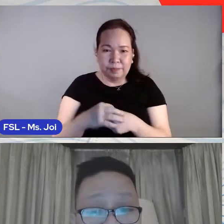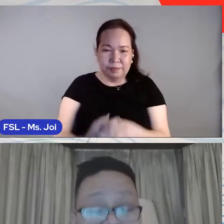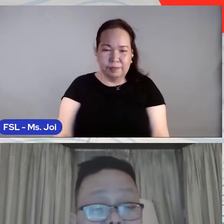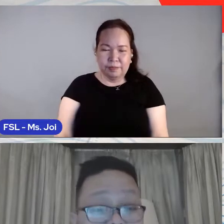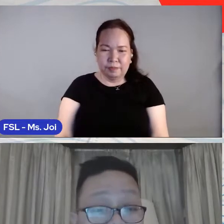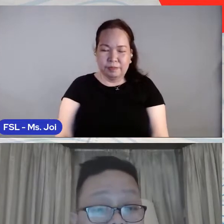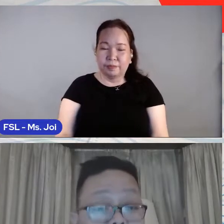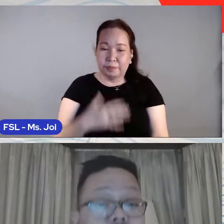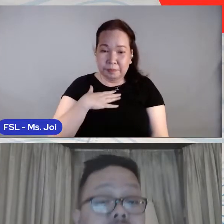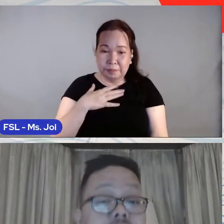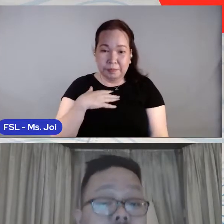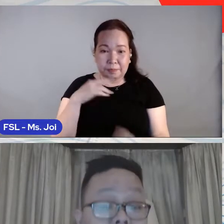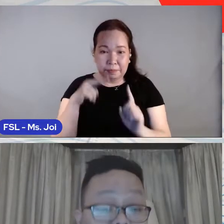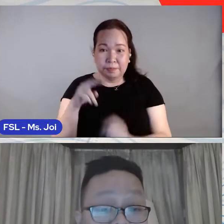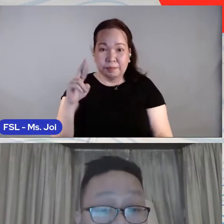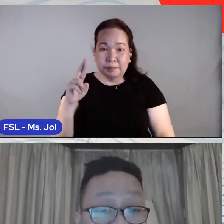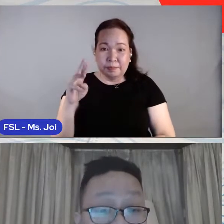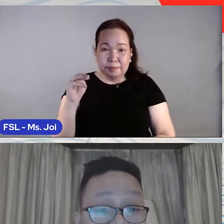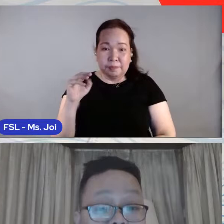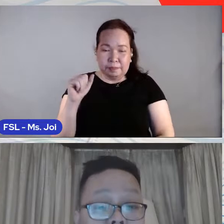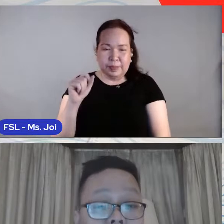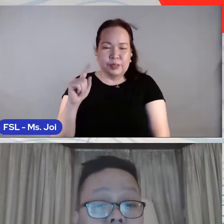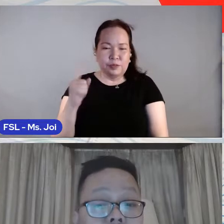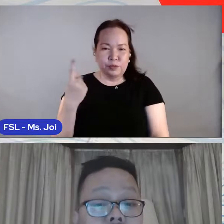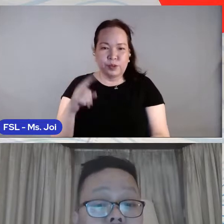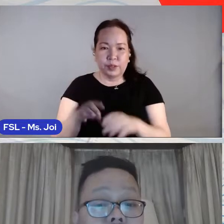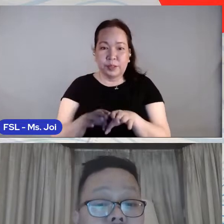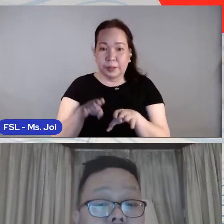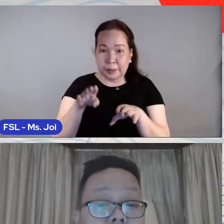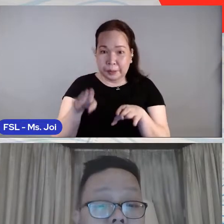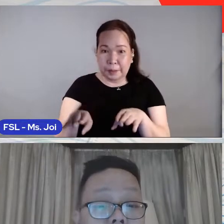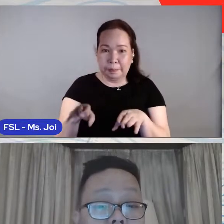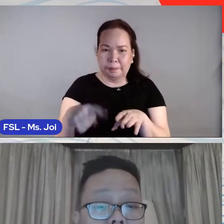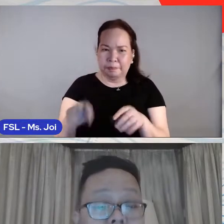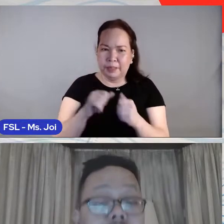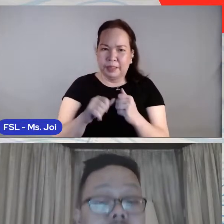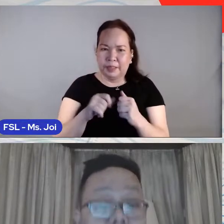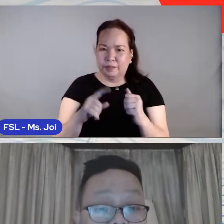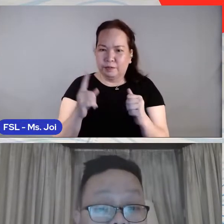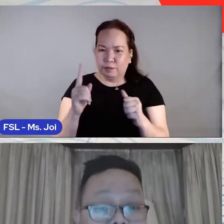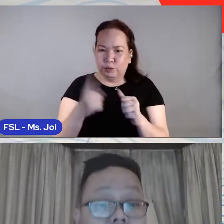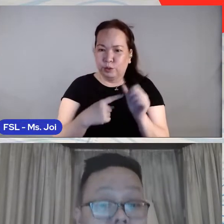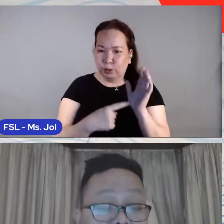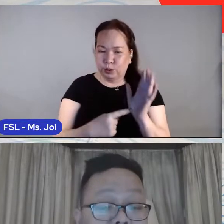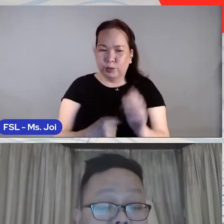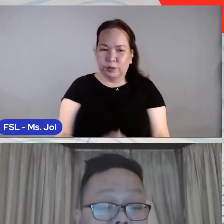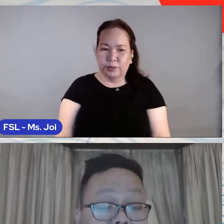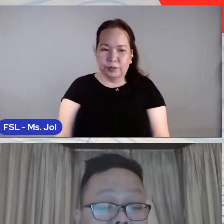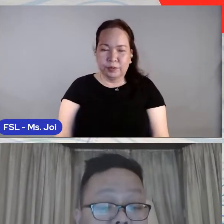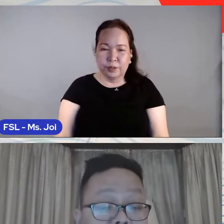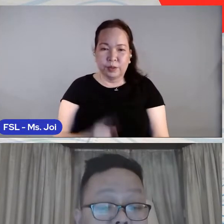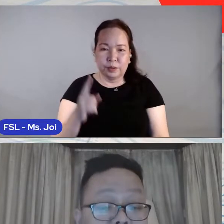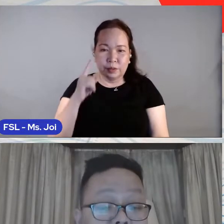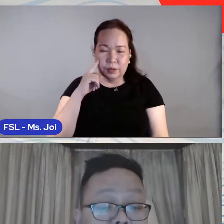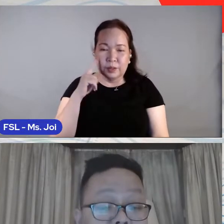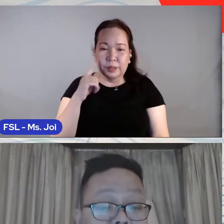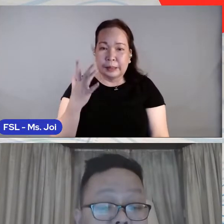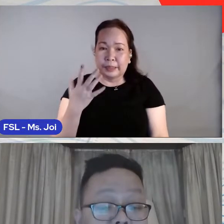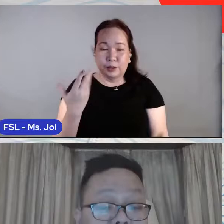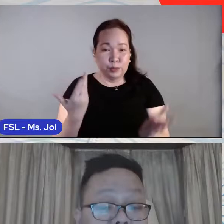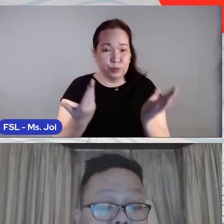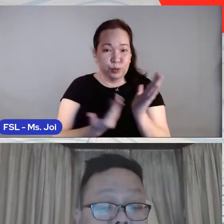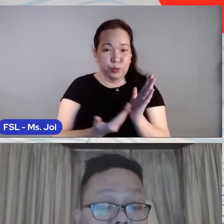ang RMA is just the first step. Sa tingin ko, ang mahalaga ding dagdag sa trabaho dito ay